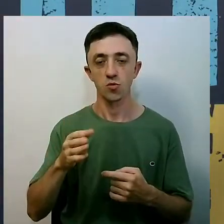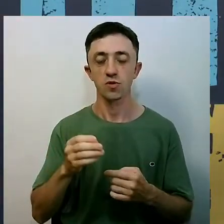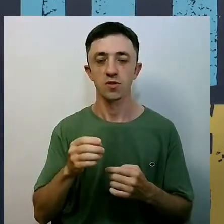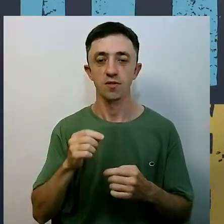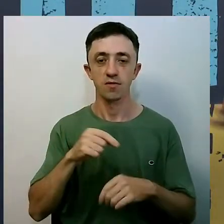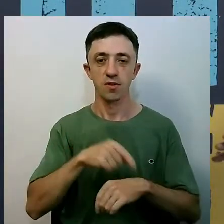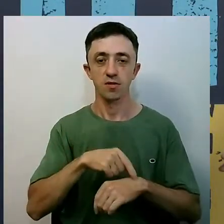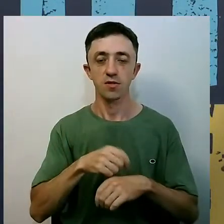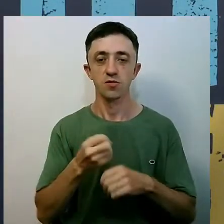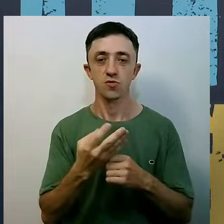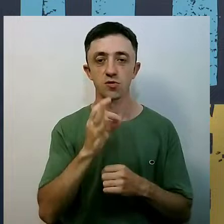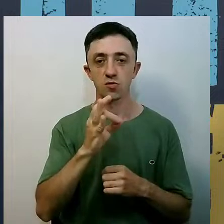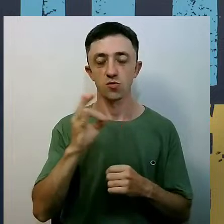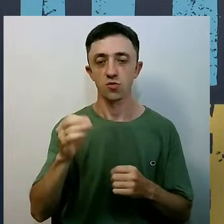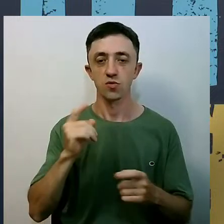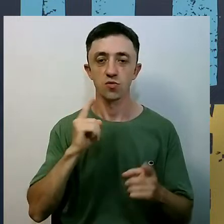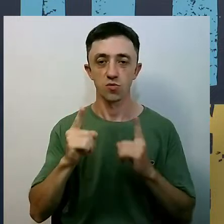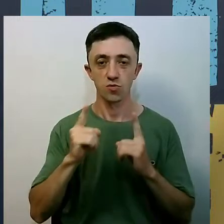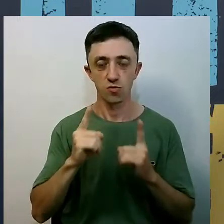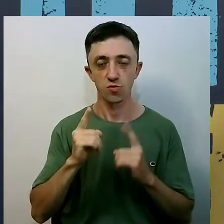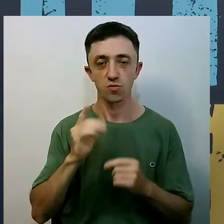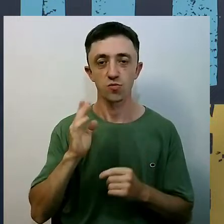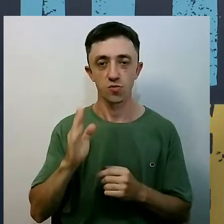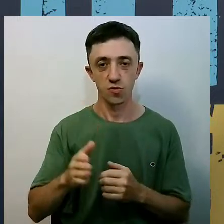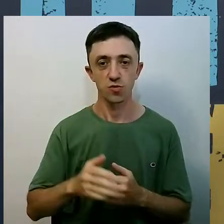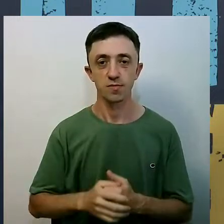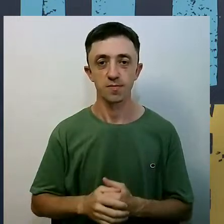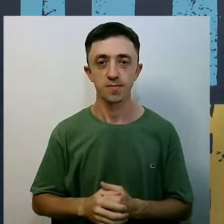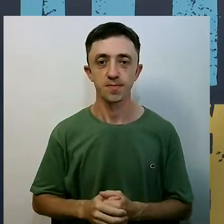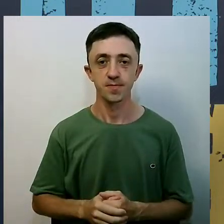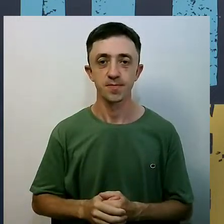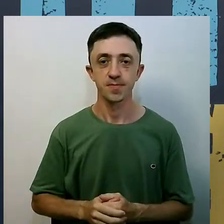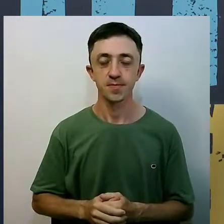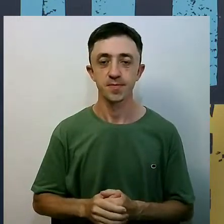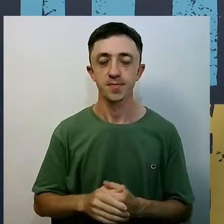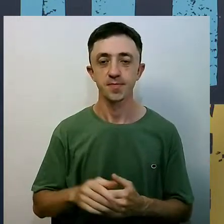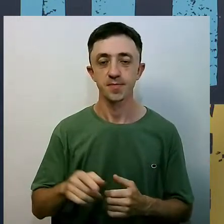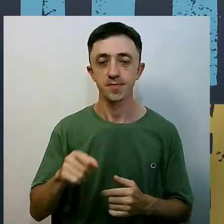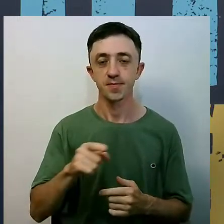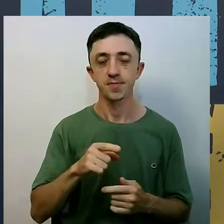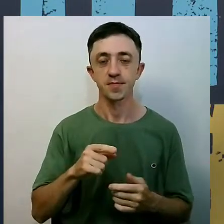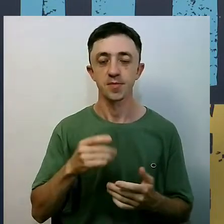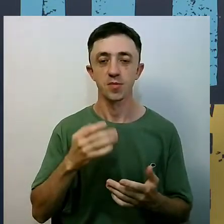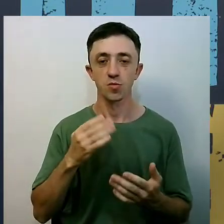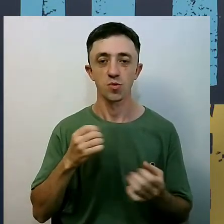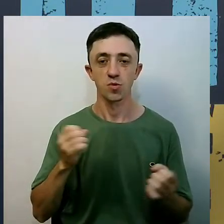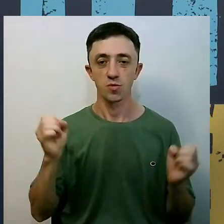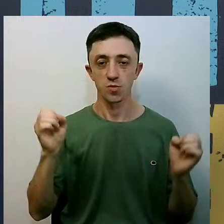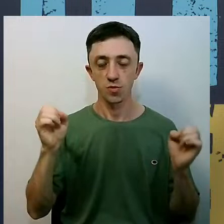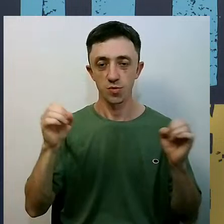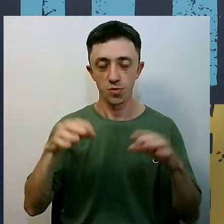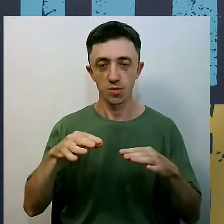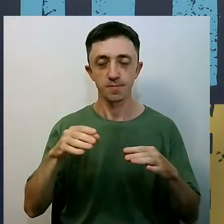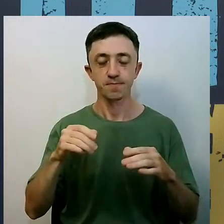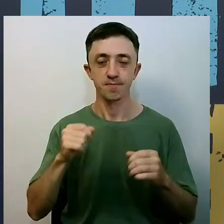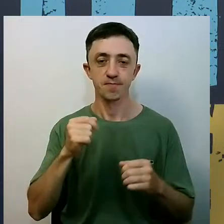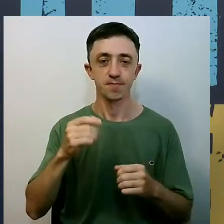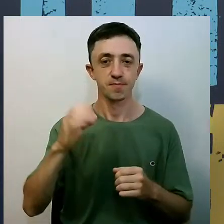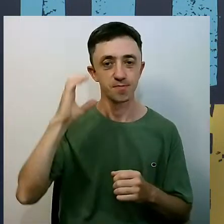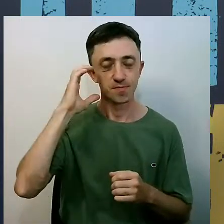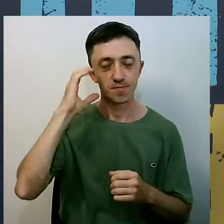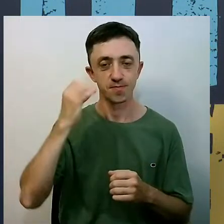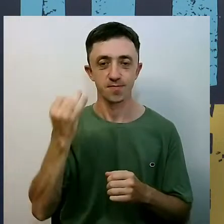be at 2 p.m. That will be the presentation of the program of Ukrainian Postal Service. Stay tuned.